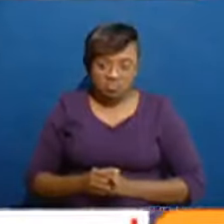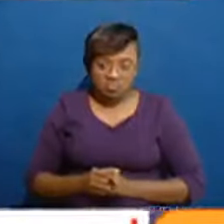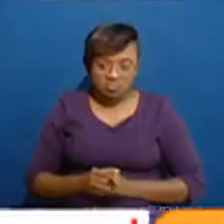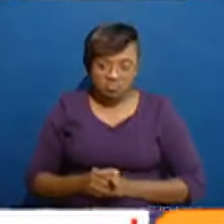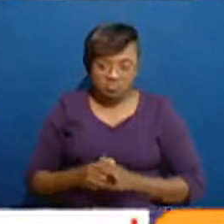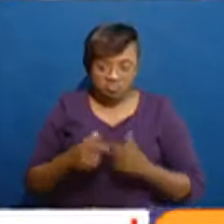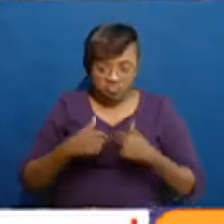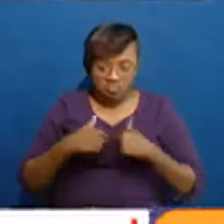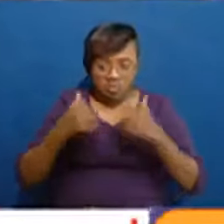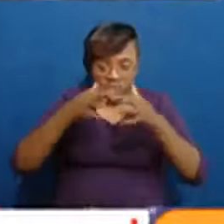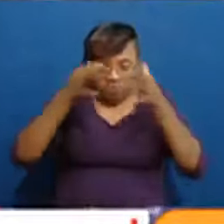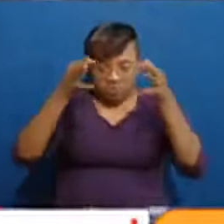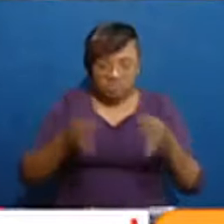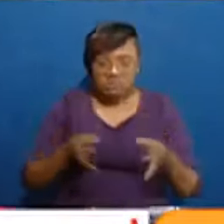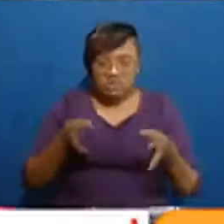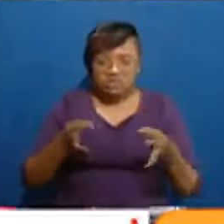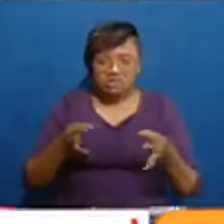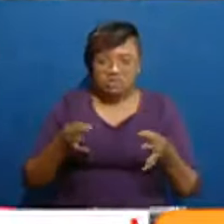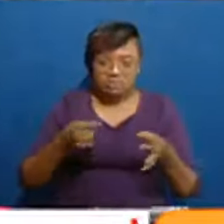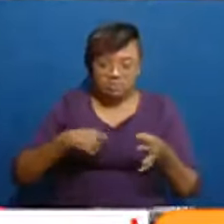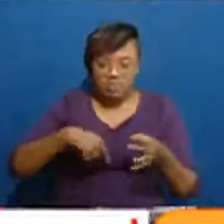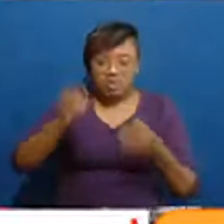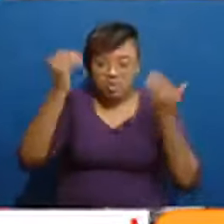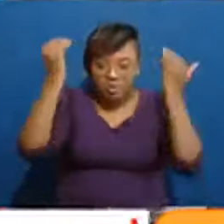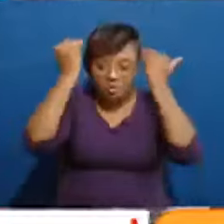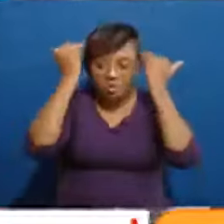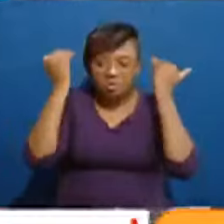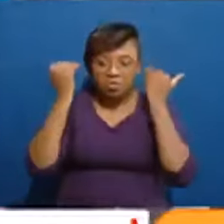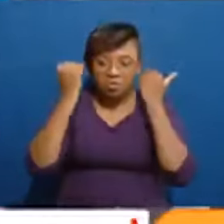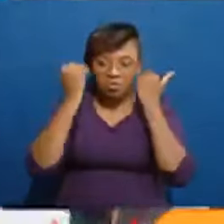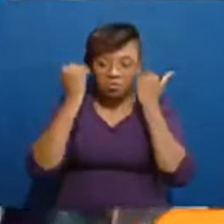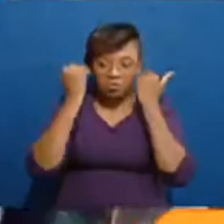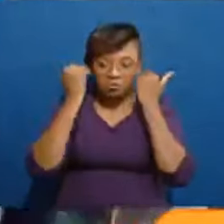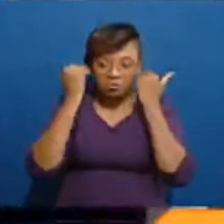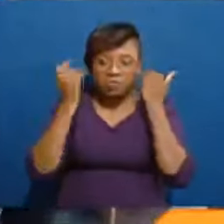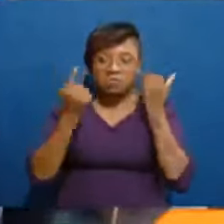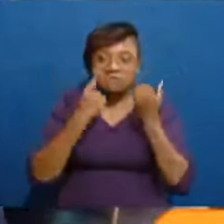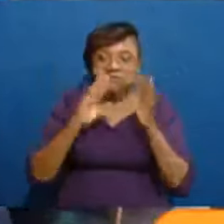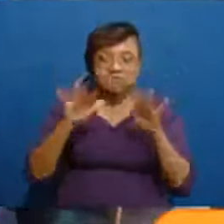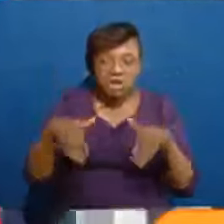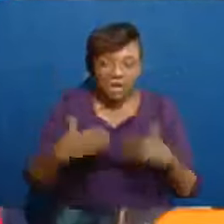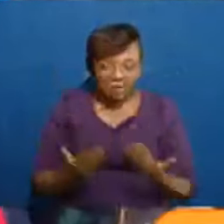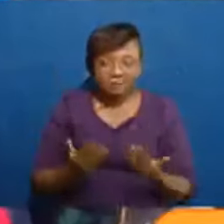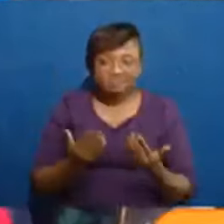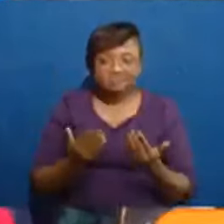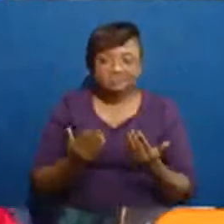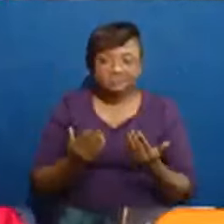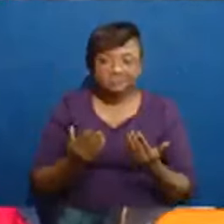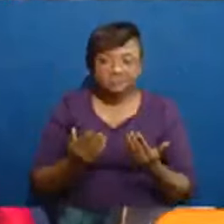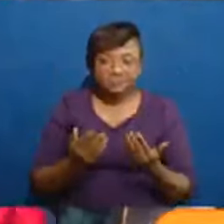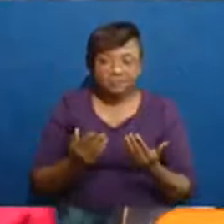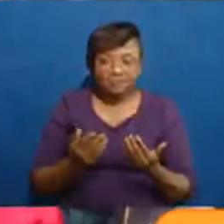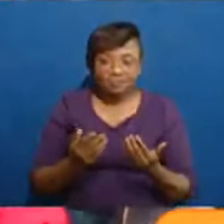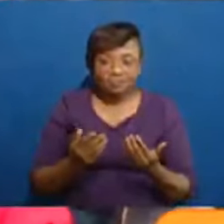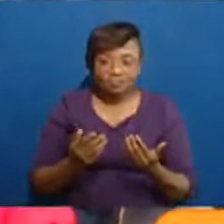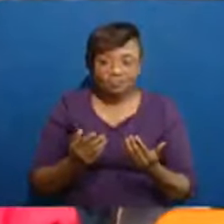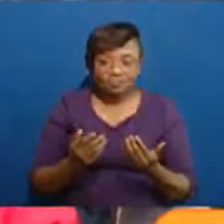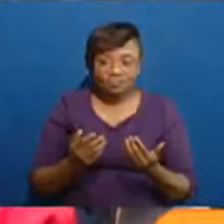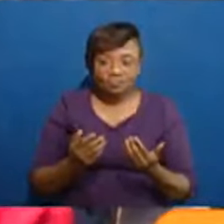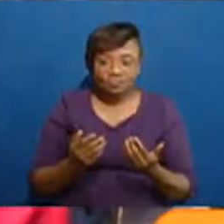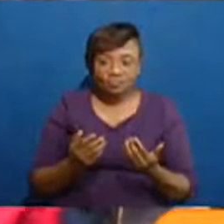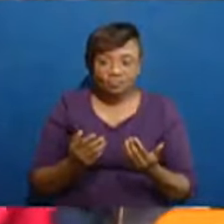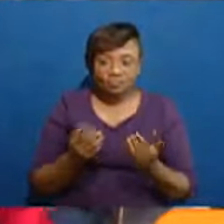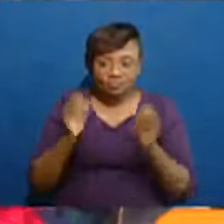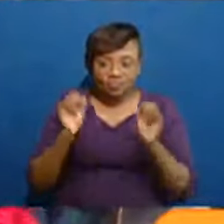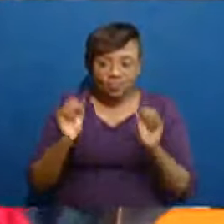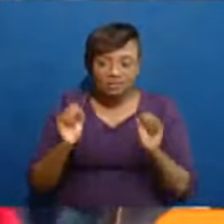nibidi niende kwa gerugu kwa koti ili nione vile naweza kata nini. Vile naweza aone ili nione vile naweza